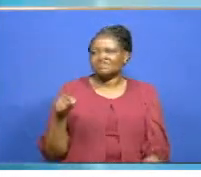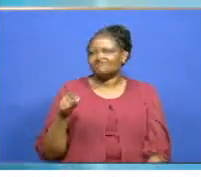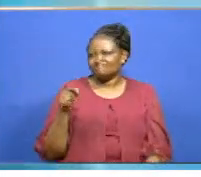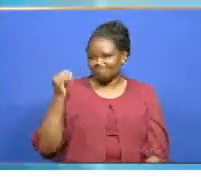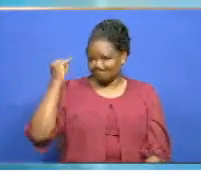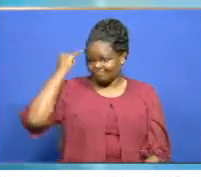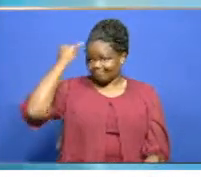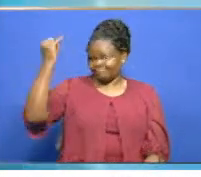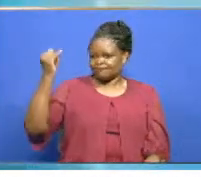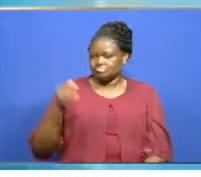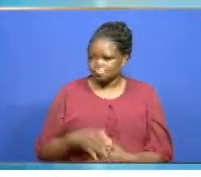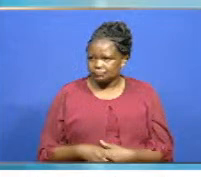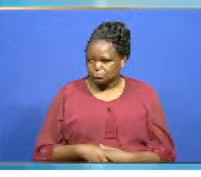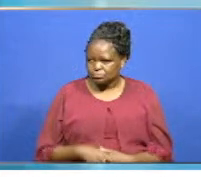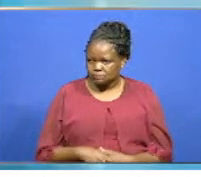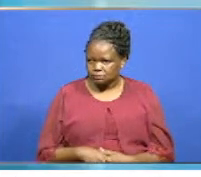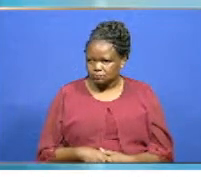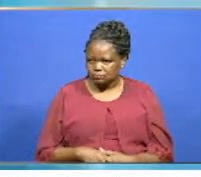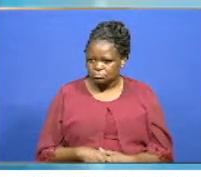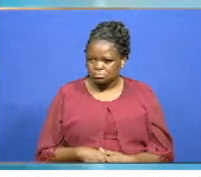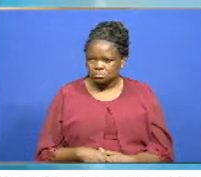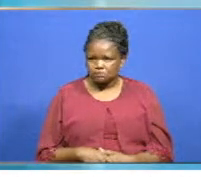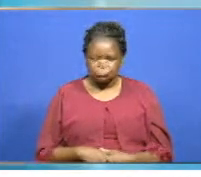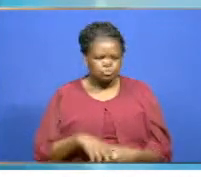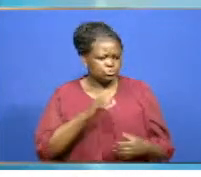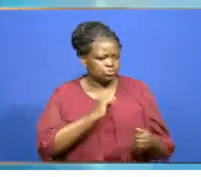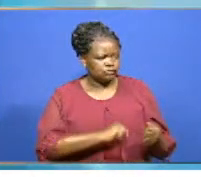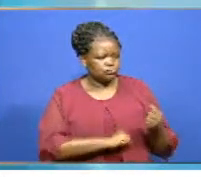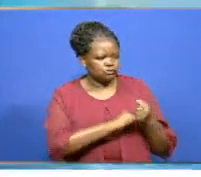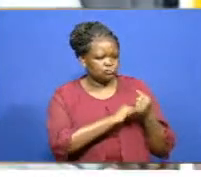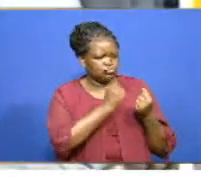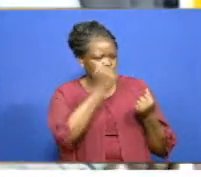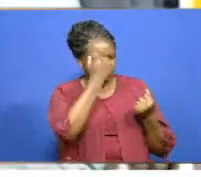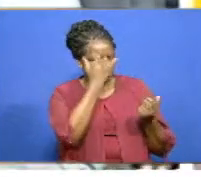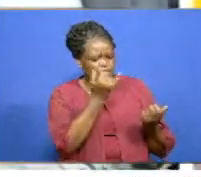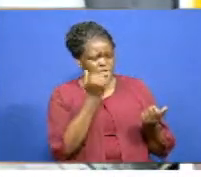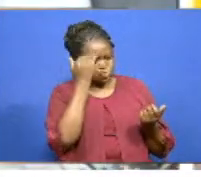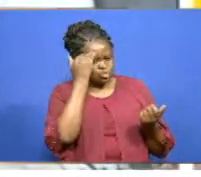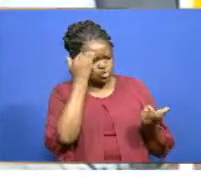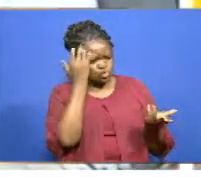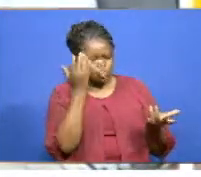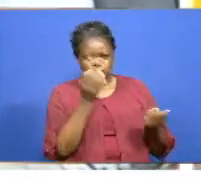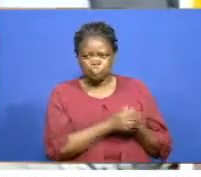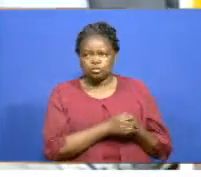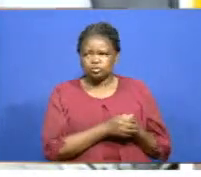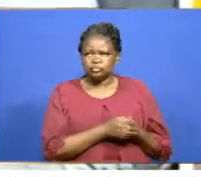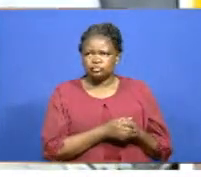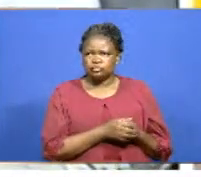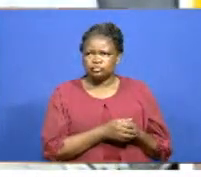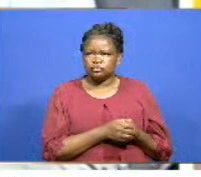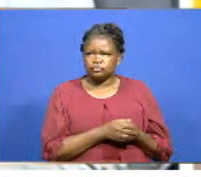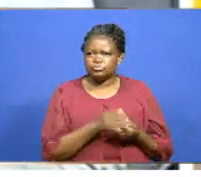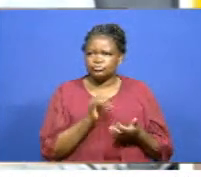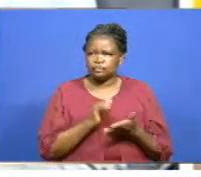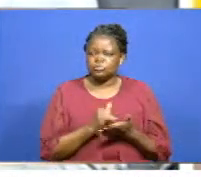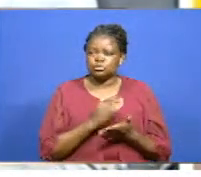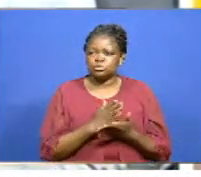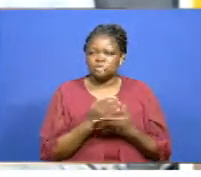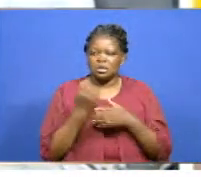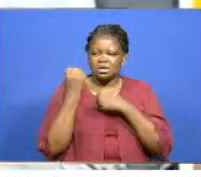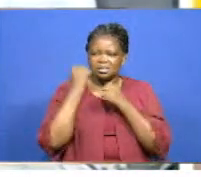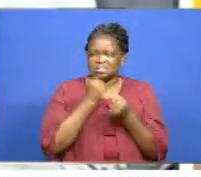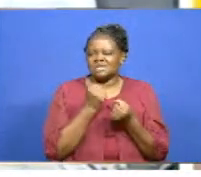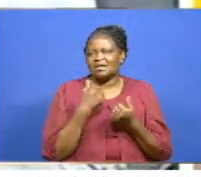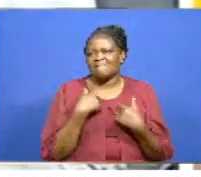idea. Yes. Do you concur? And you know, the issue is that sugarcane has caught so many